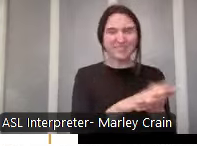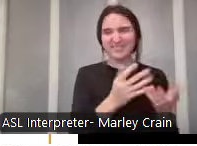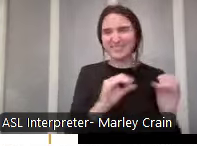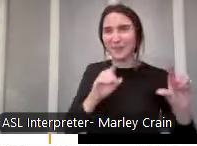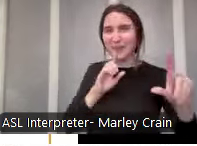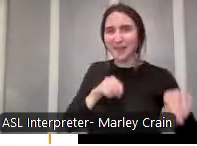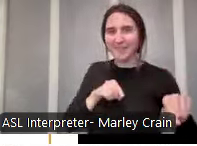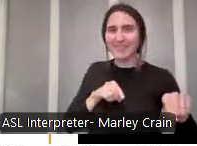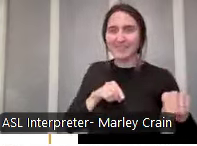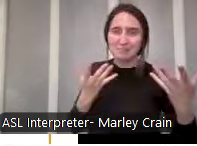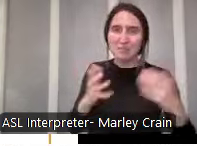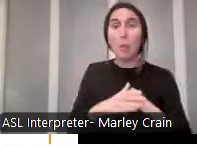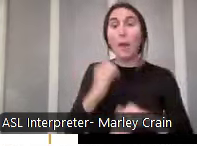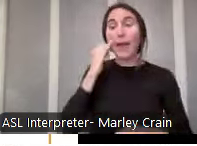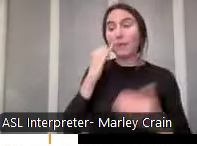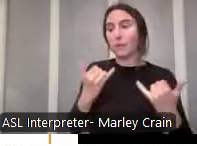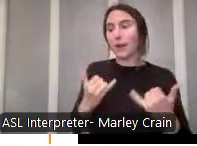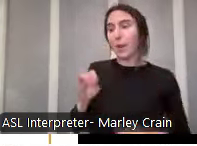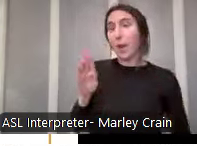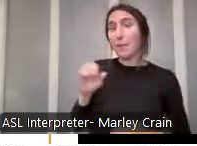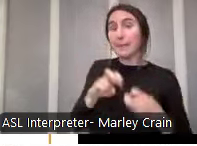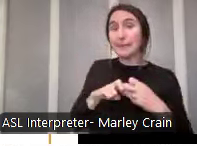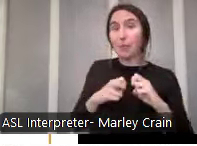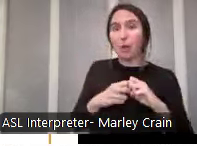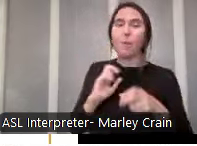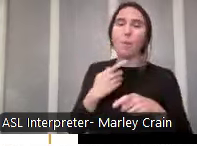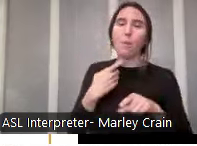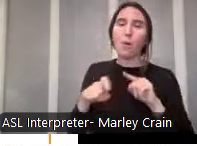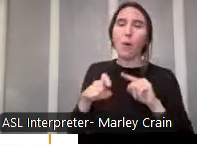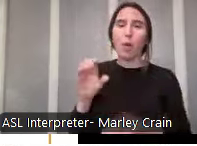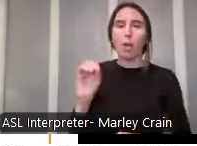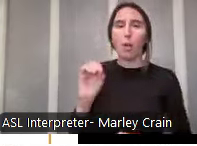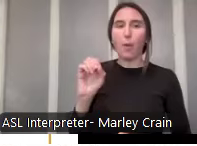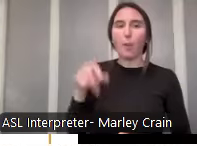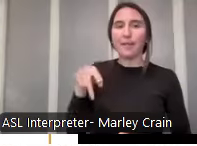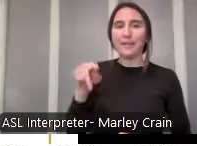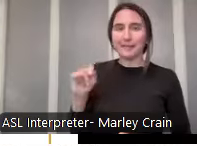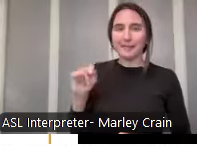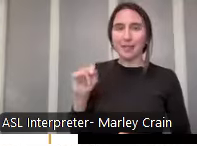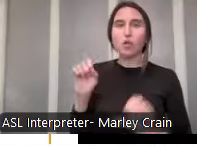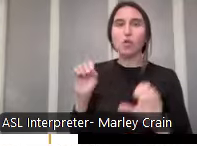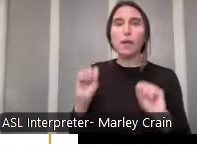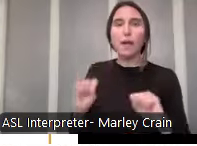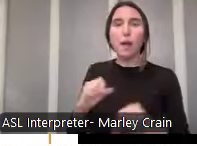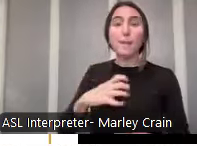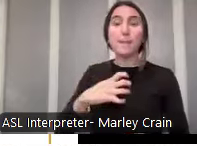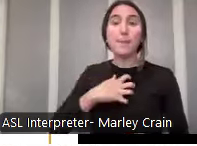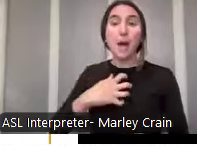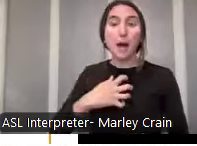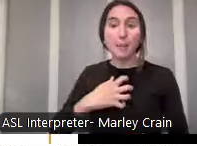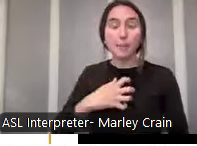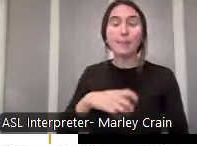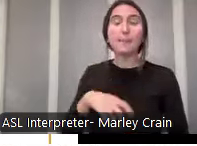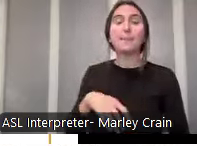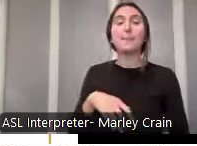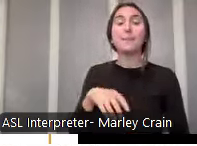call OPT and you can file a complaint. Or if on the first day of school, the bus doesn't show up, let